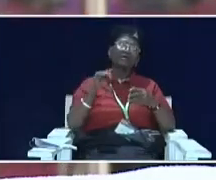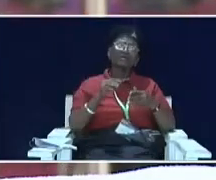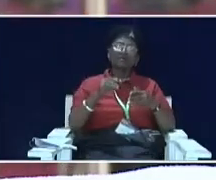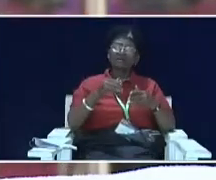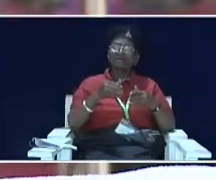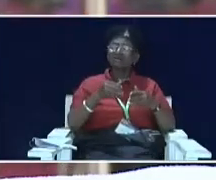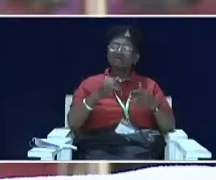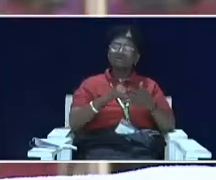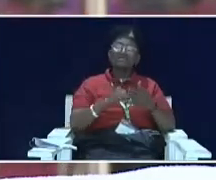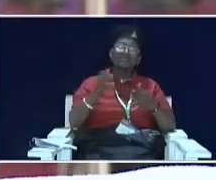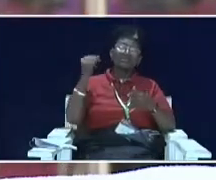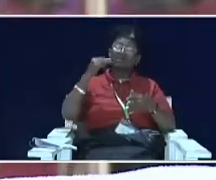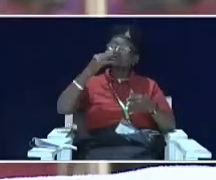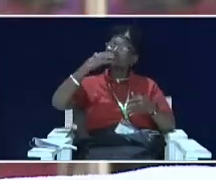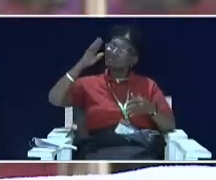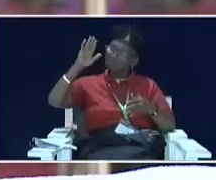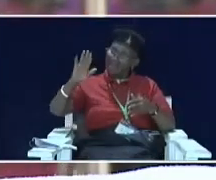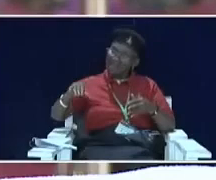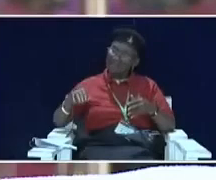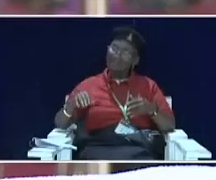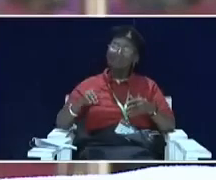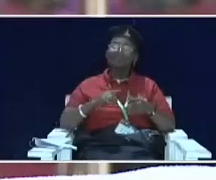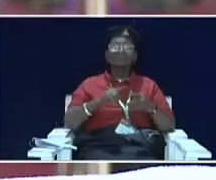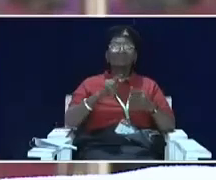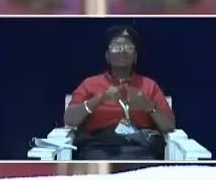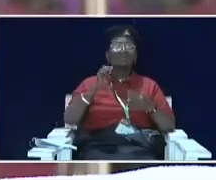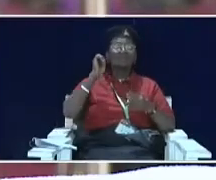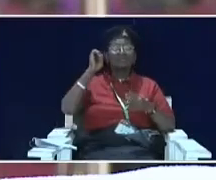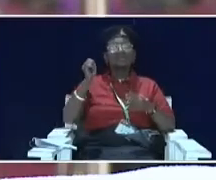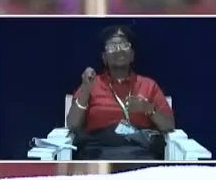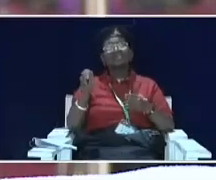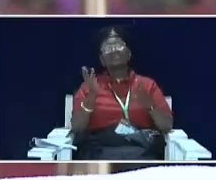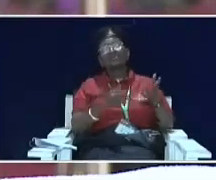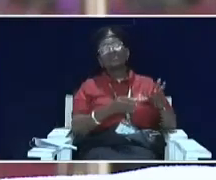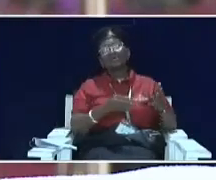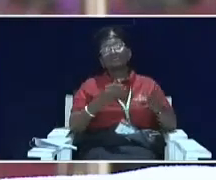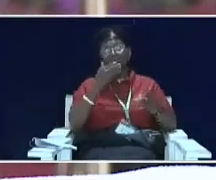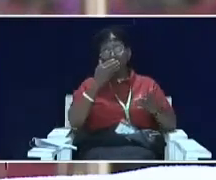PA system. Came in flowing agbada,